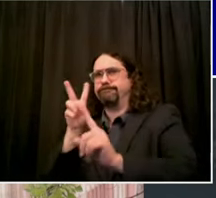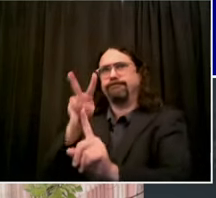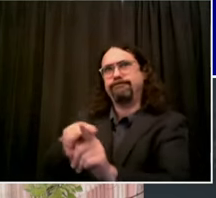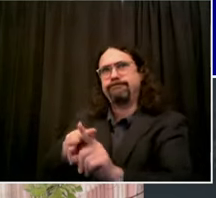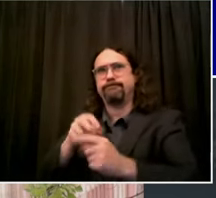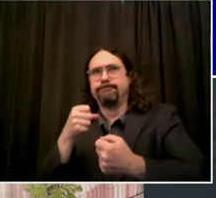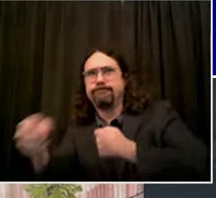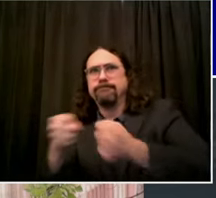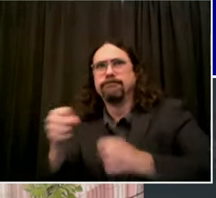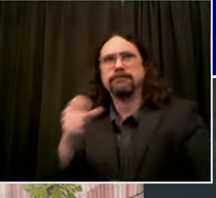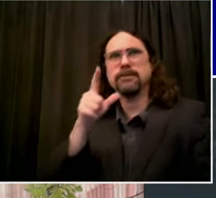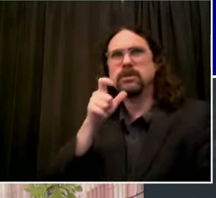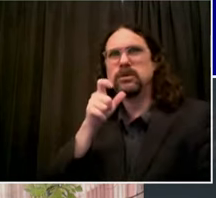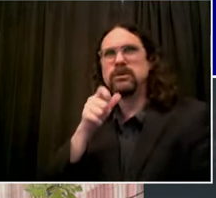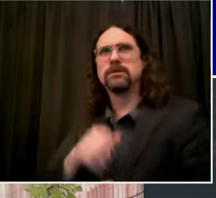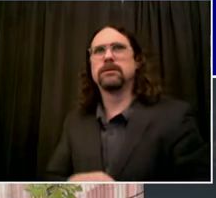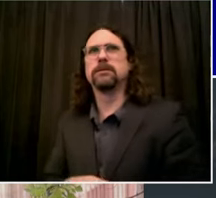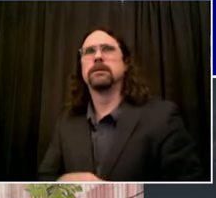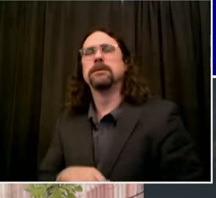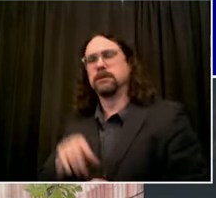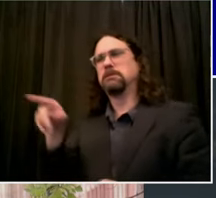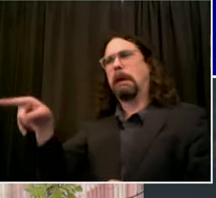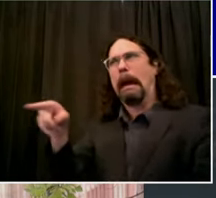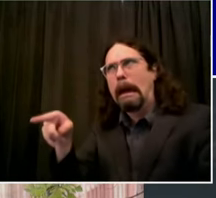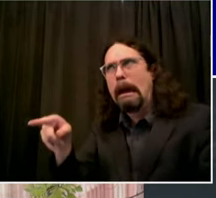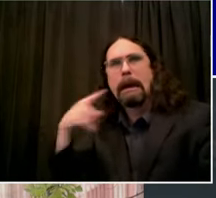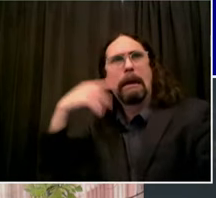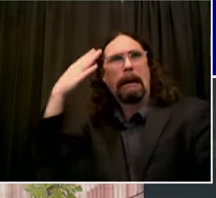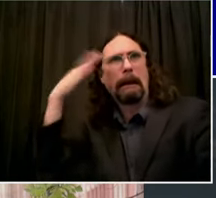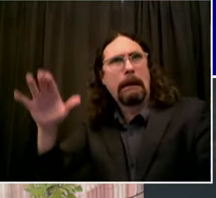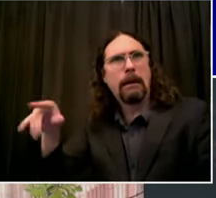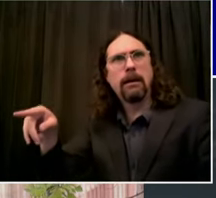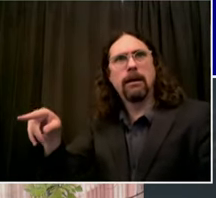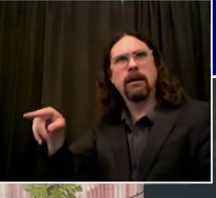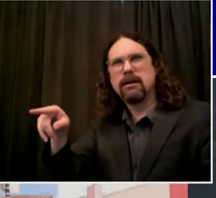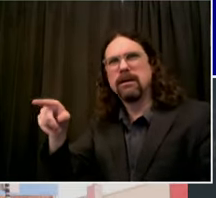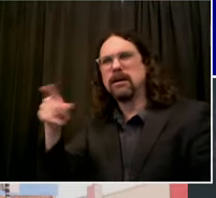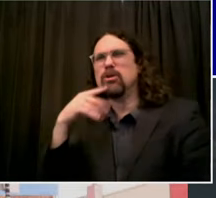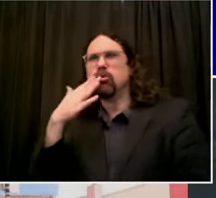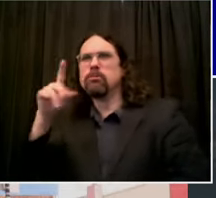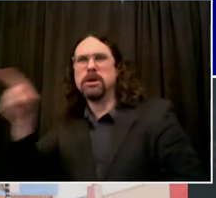from? And the kids say to him, we're not from any organization. We live here.